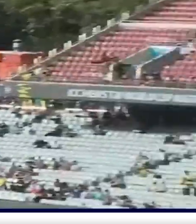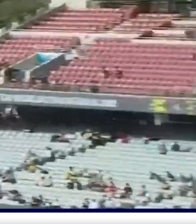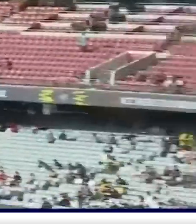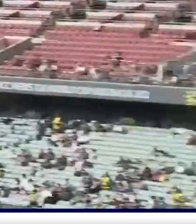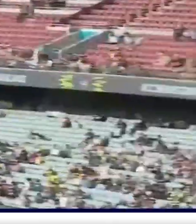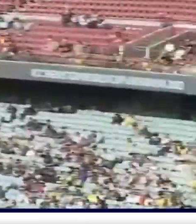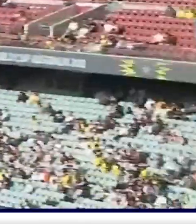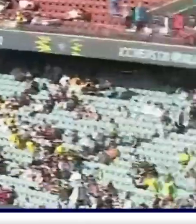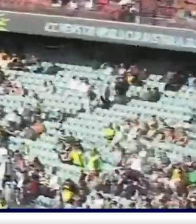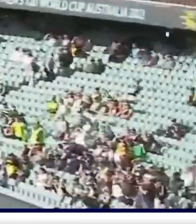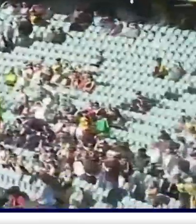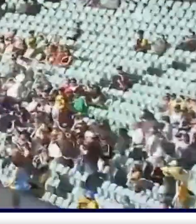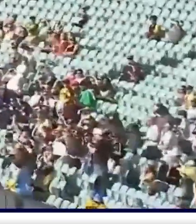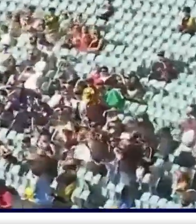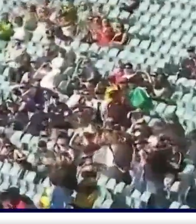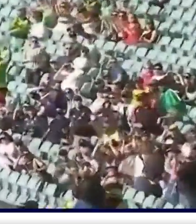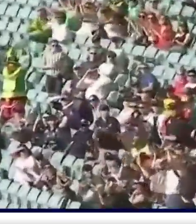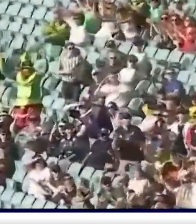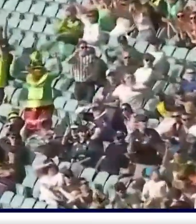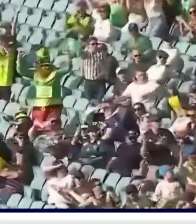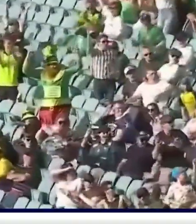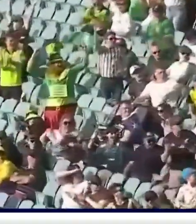the World Cup semi-finals.